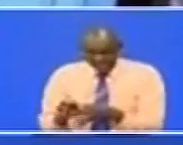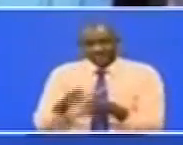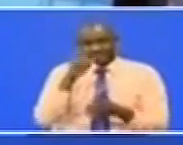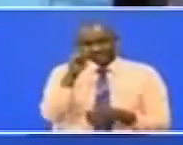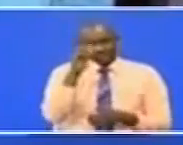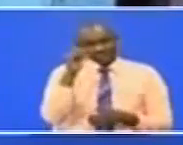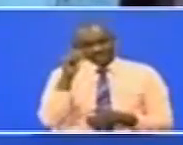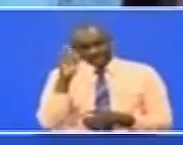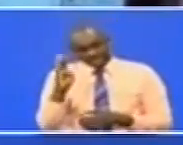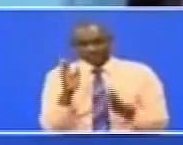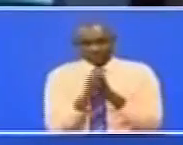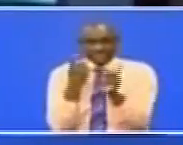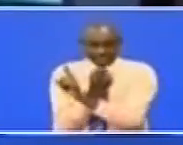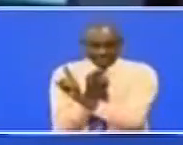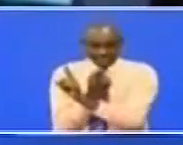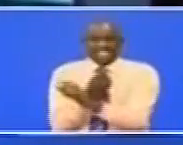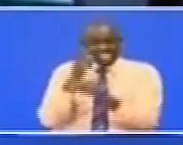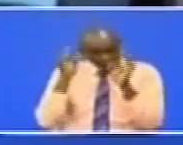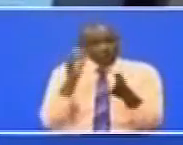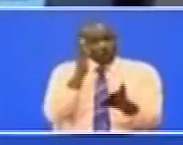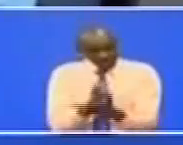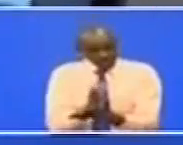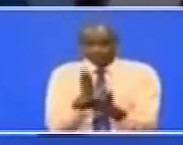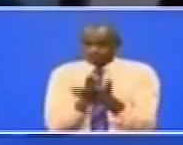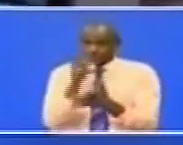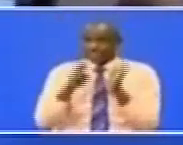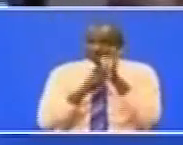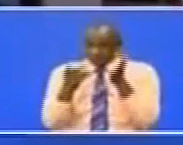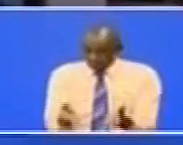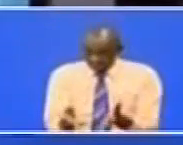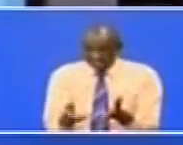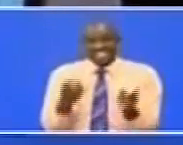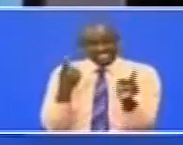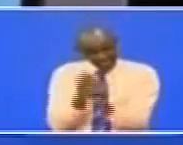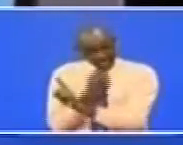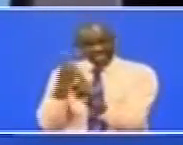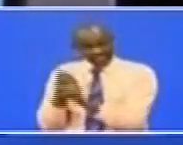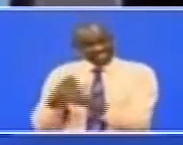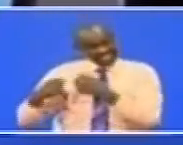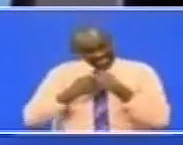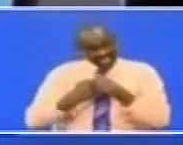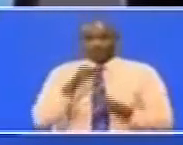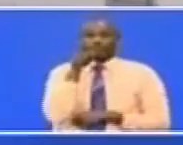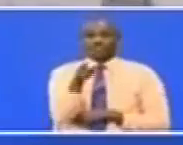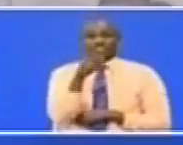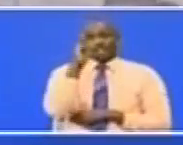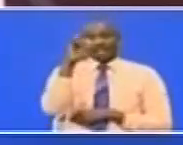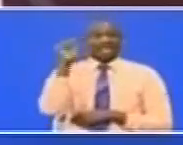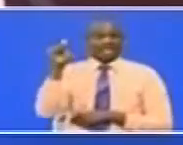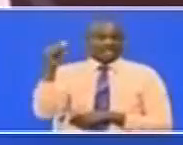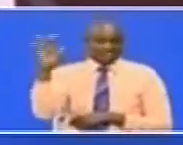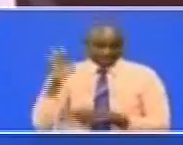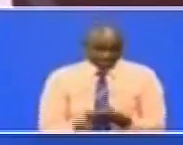TDK, TBS, and Mondo. If confirmed, the disclosure represents the latest in a series of setbacks for the Monaco-based